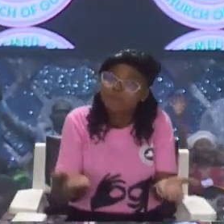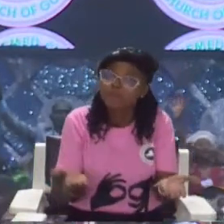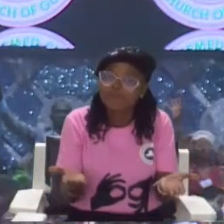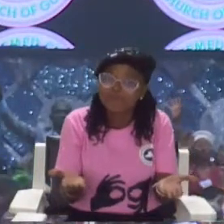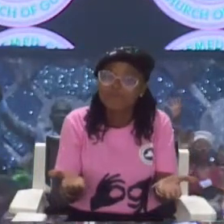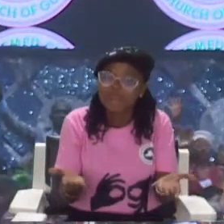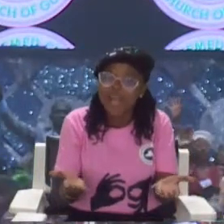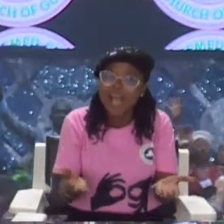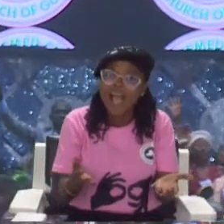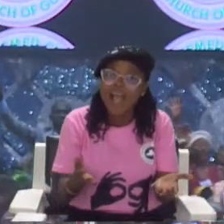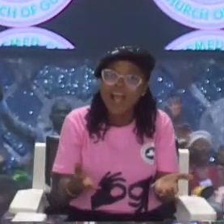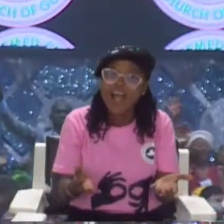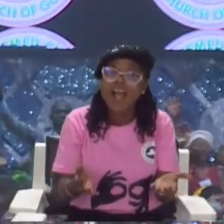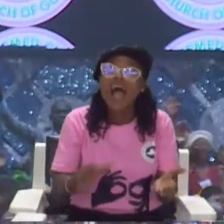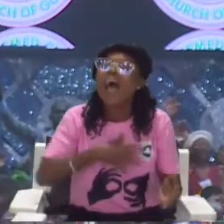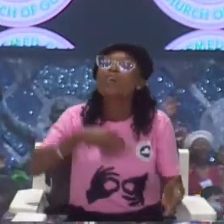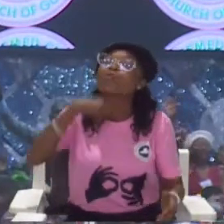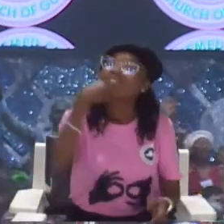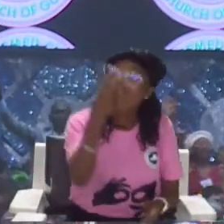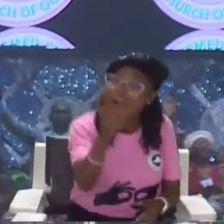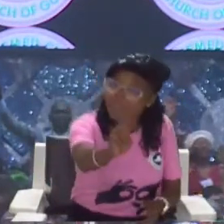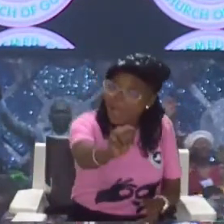And you will tell them,